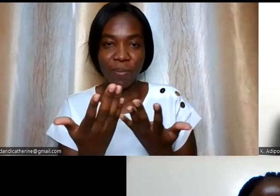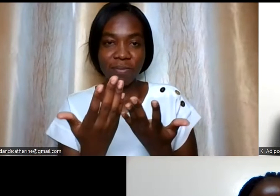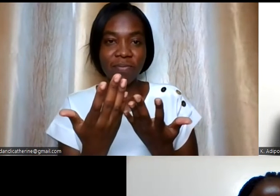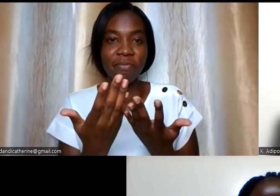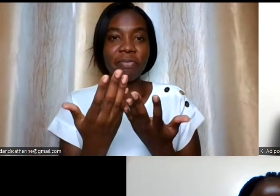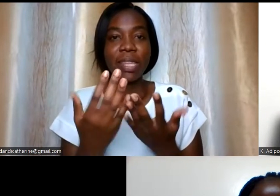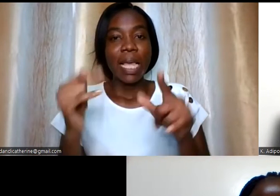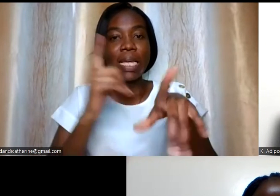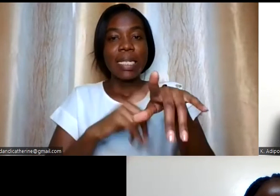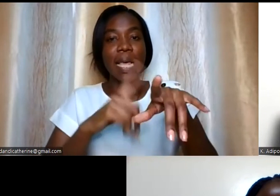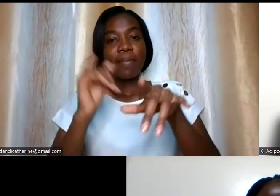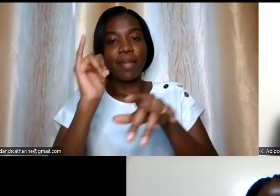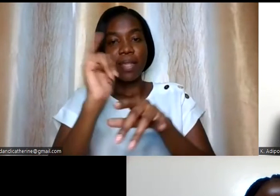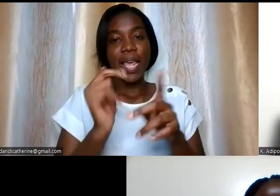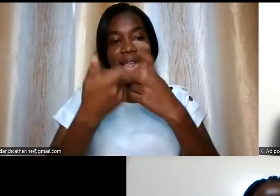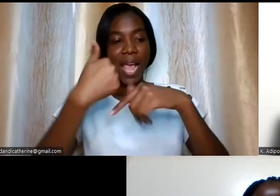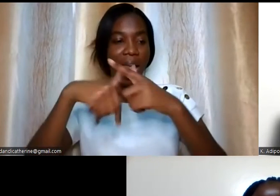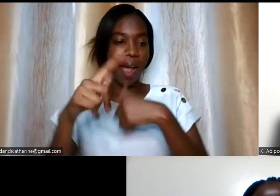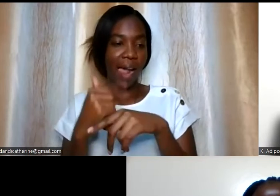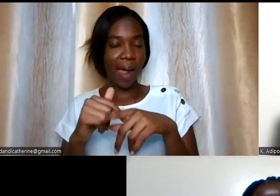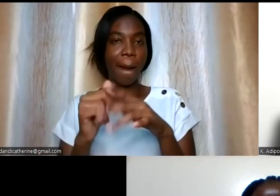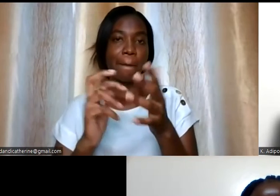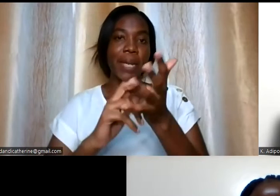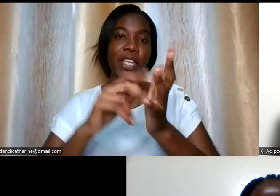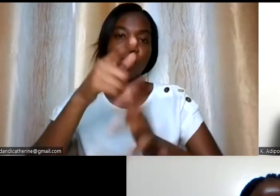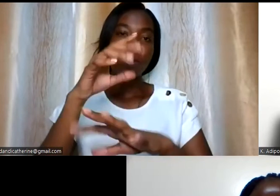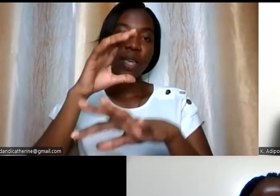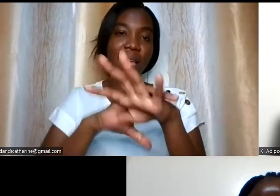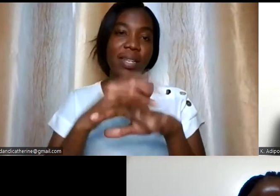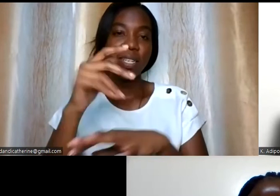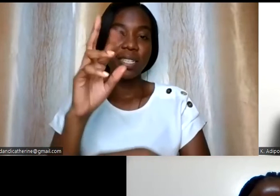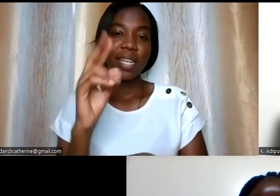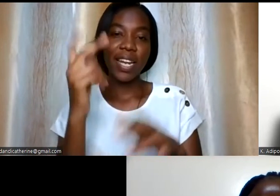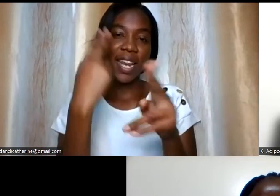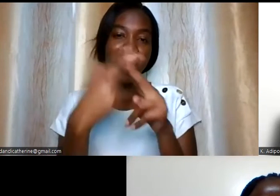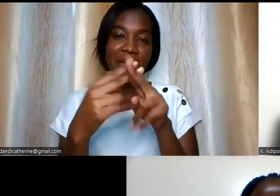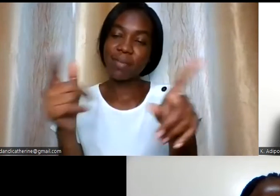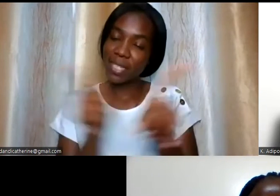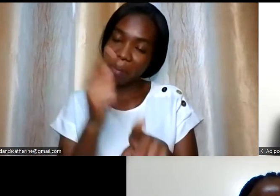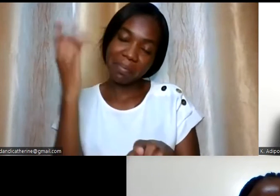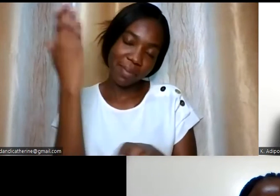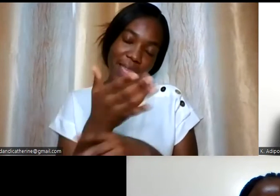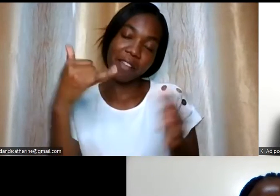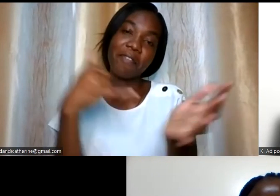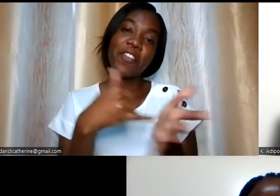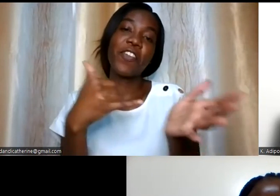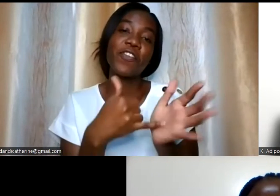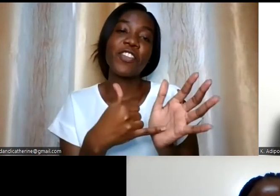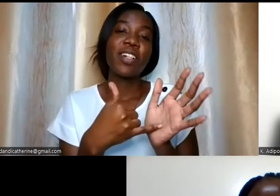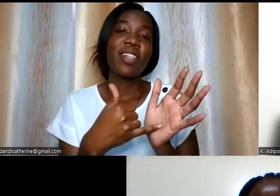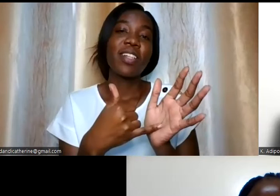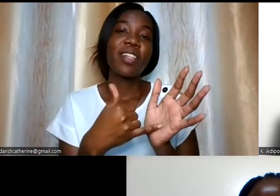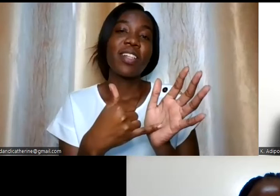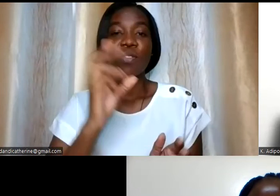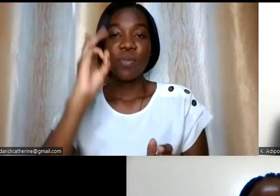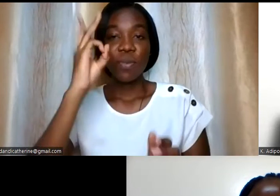those redundancies come down, you will find out that the HR's name is also on the list. So she will finish with everybody